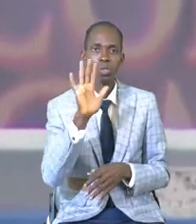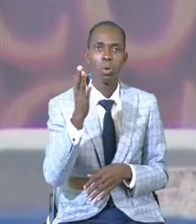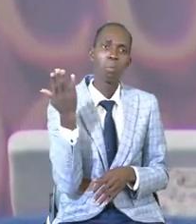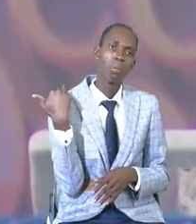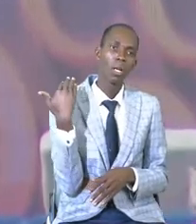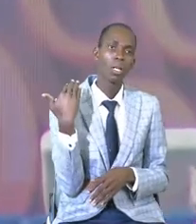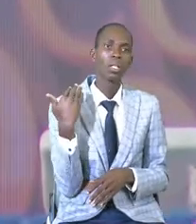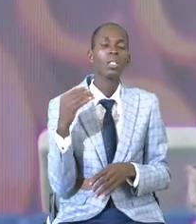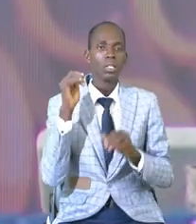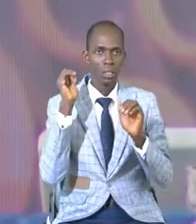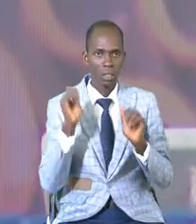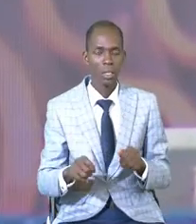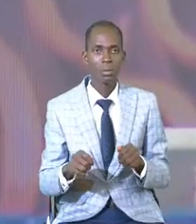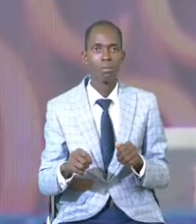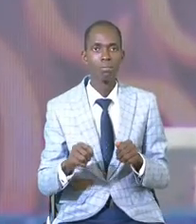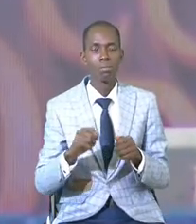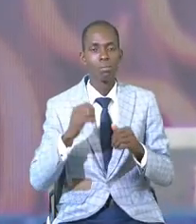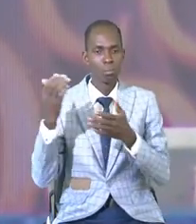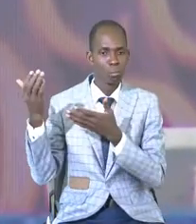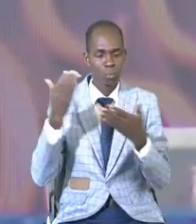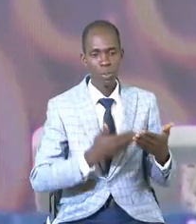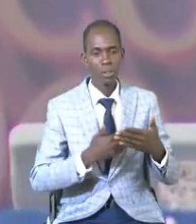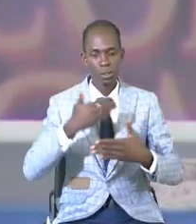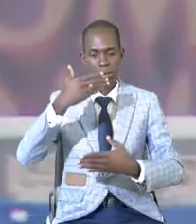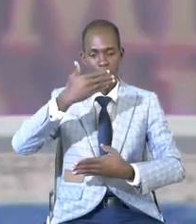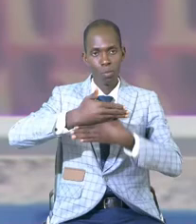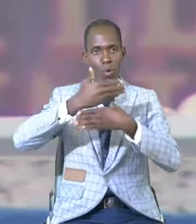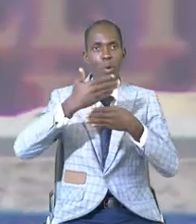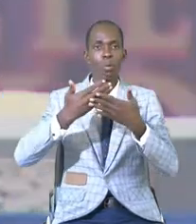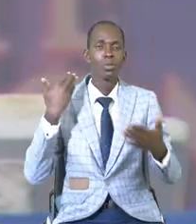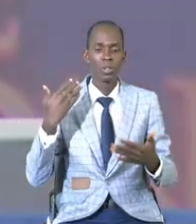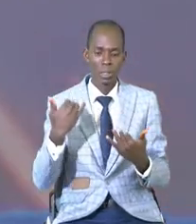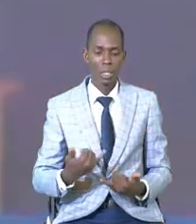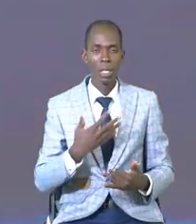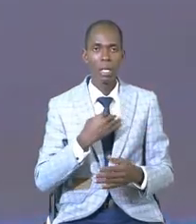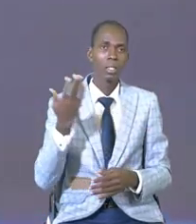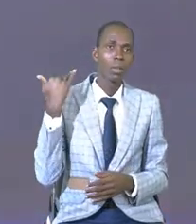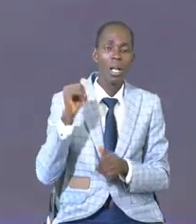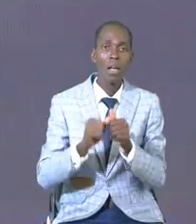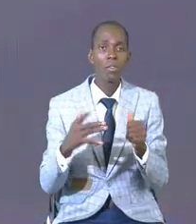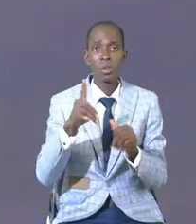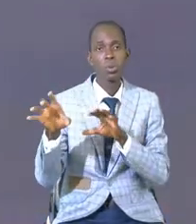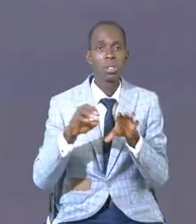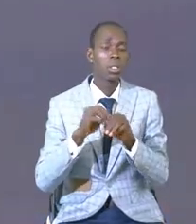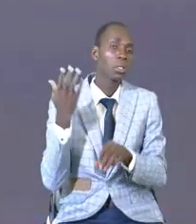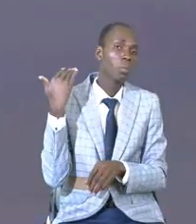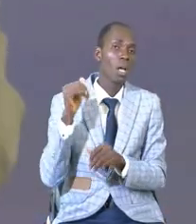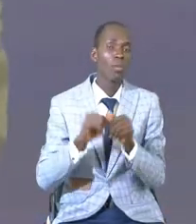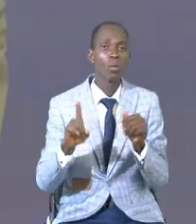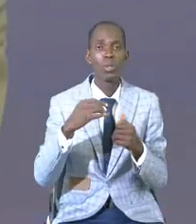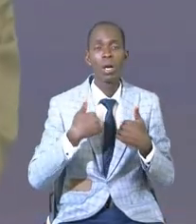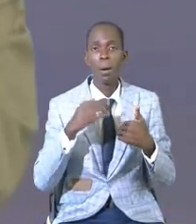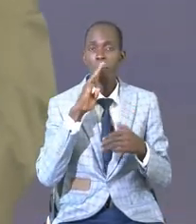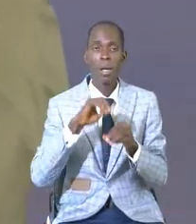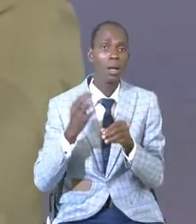erect a barrier between now and the past. And everything you did in the past, everywhere you've been in the past, everything